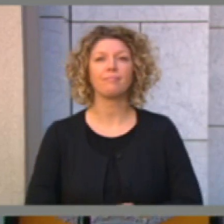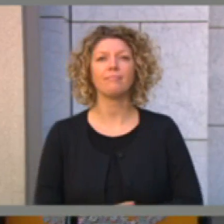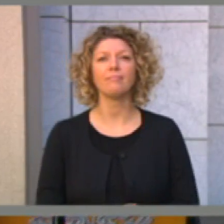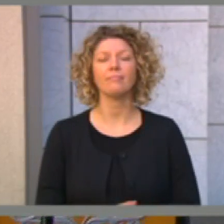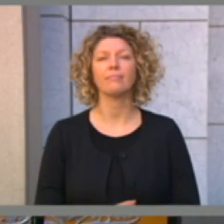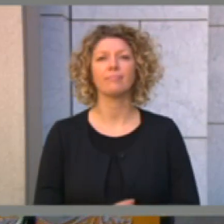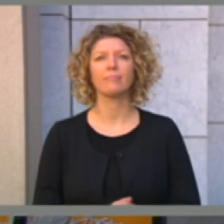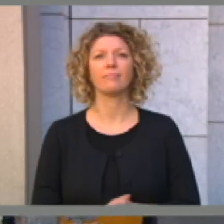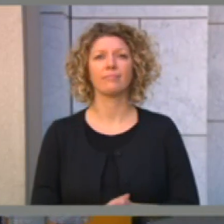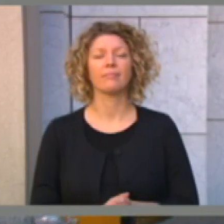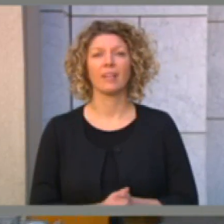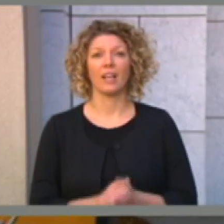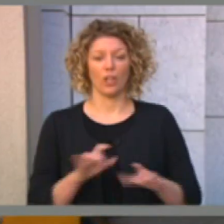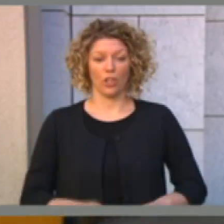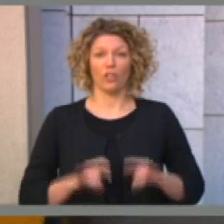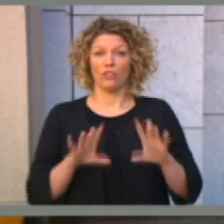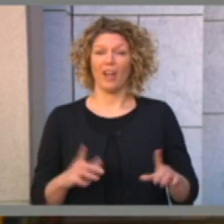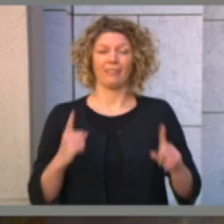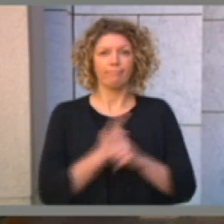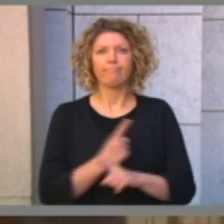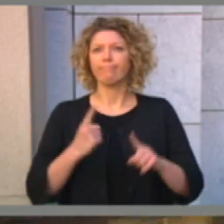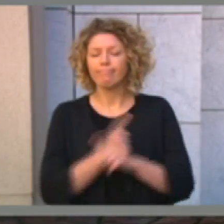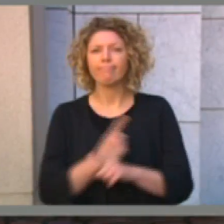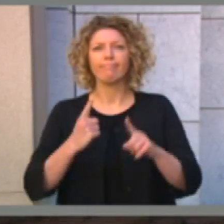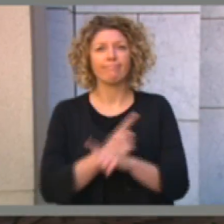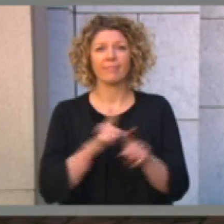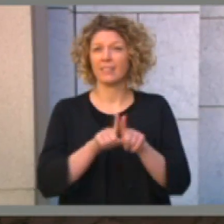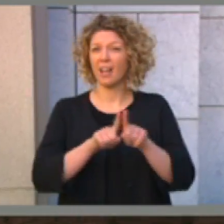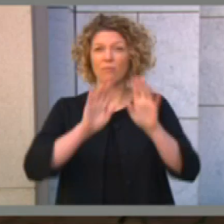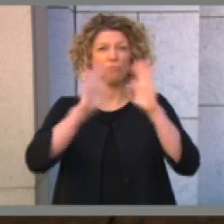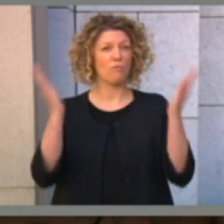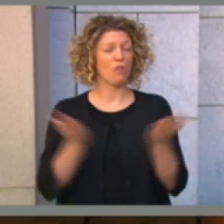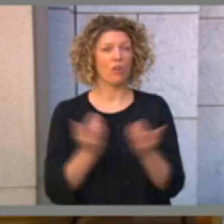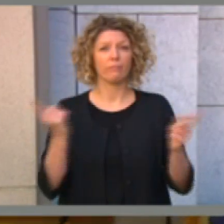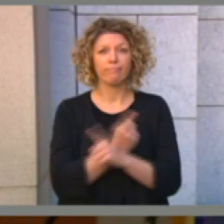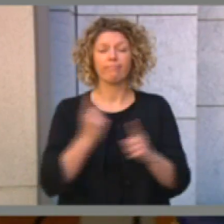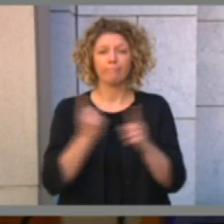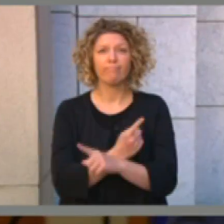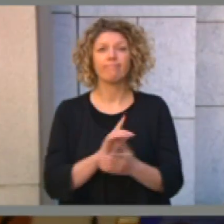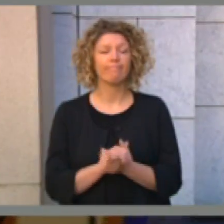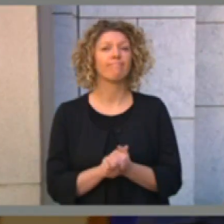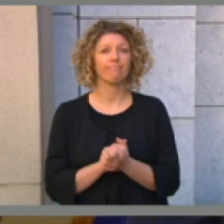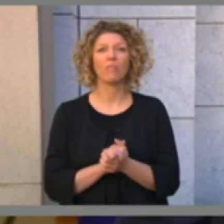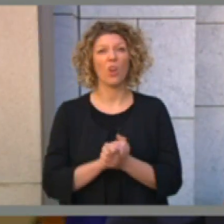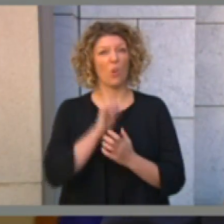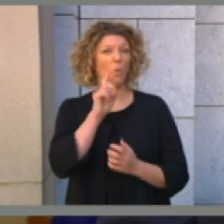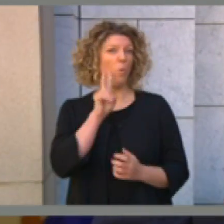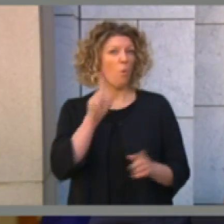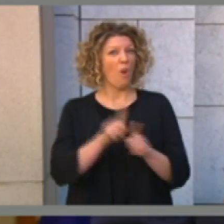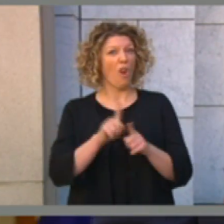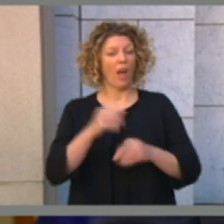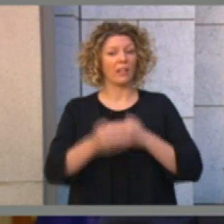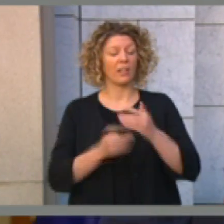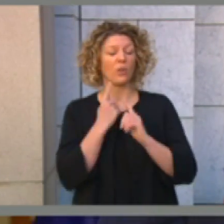Life is changing in Australia as it is changing all around the world. Life is going to continue to change as we